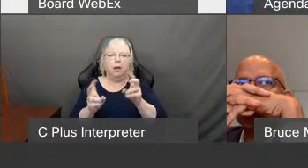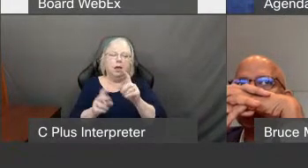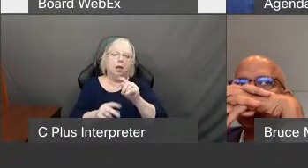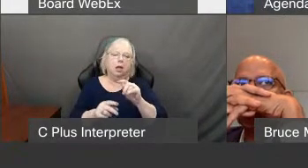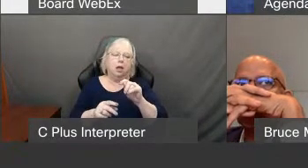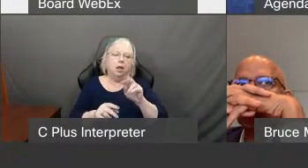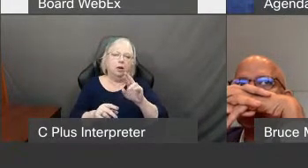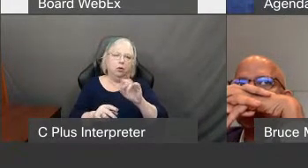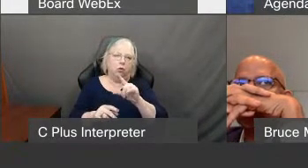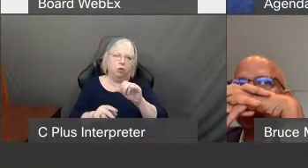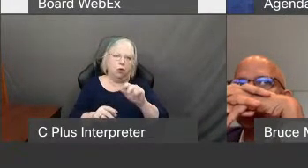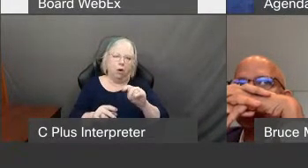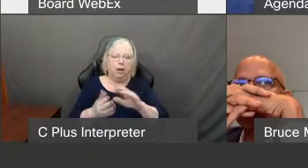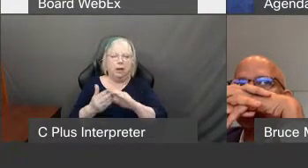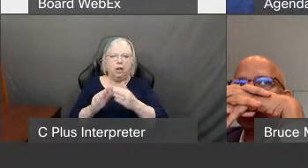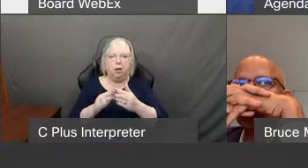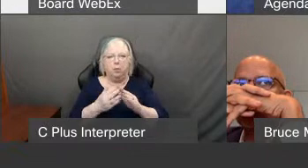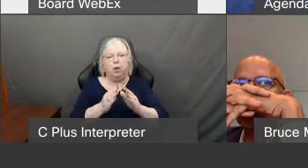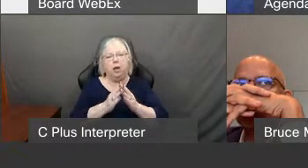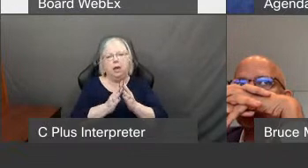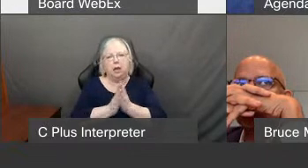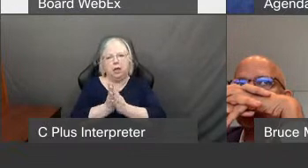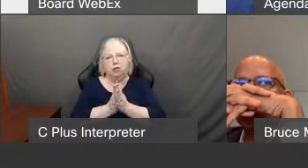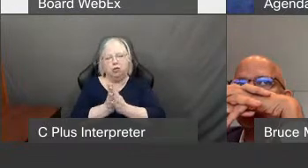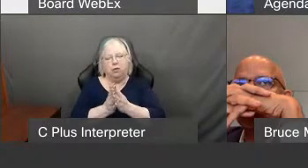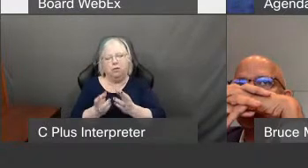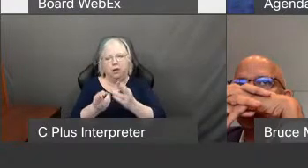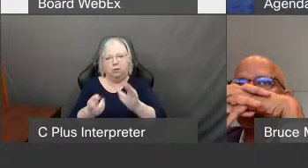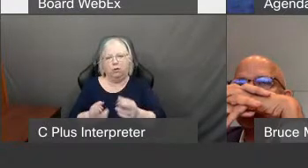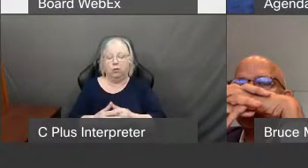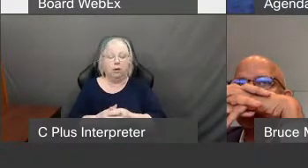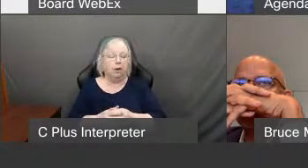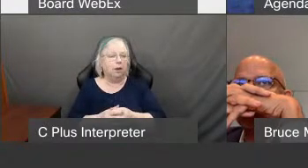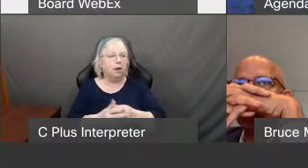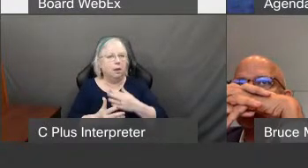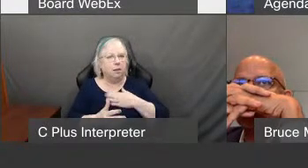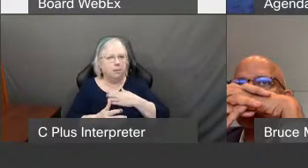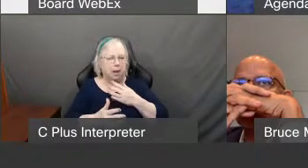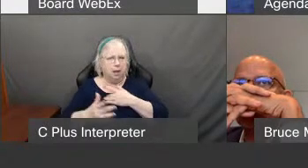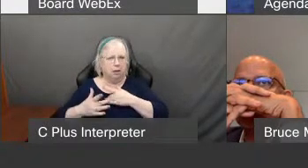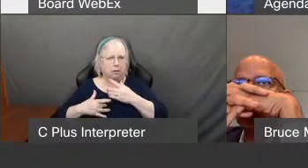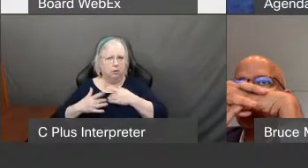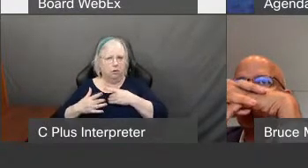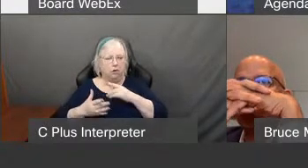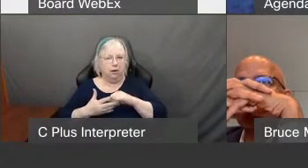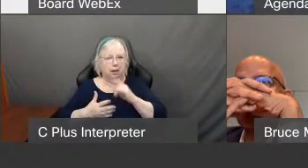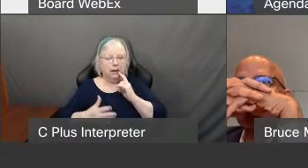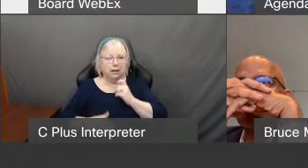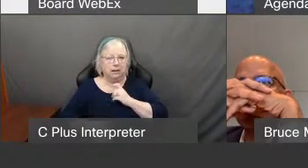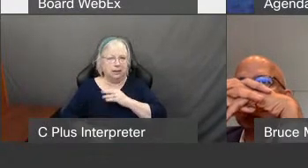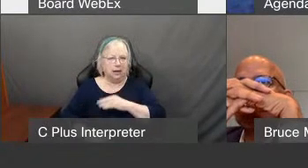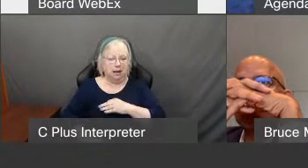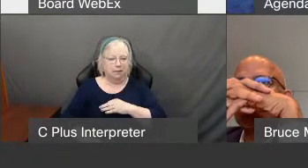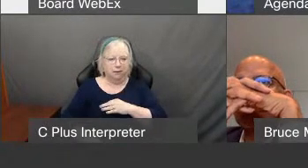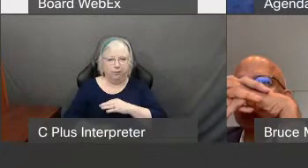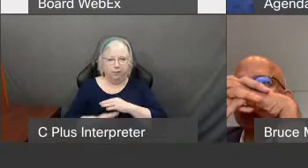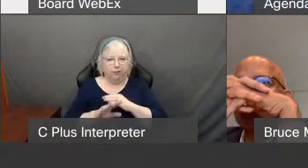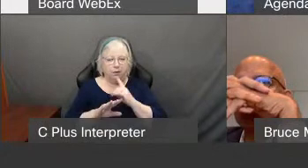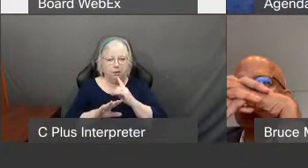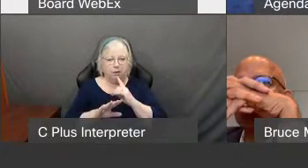resolution. And my concern, though, is that staff are not,